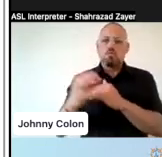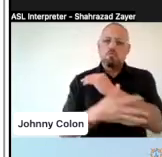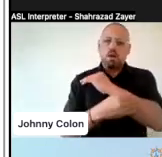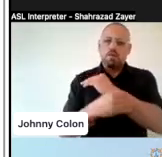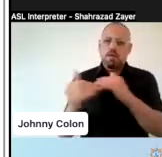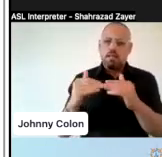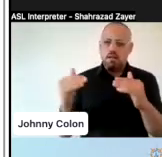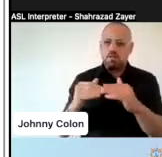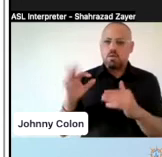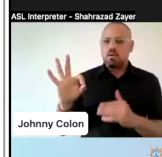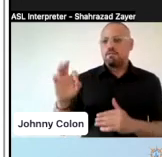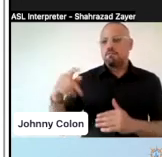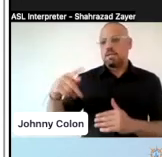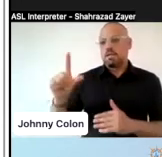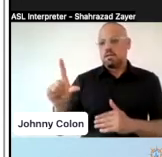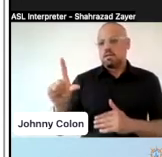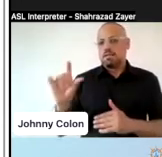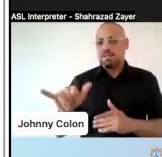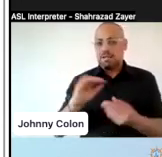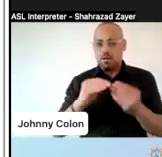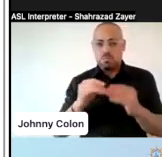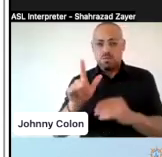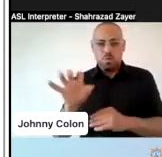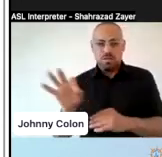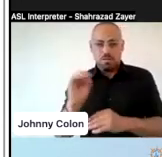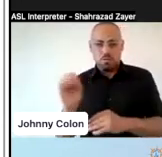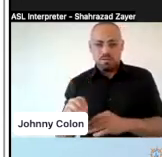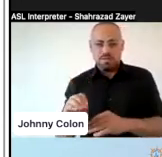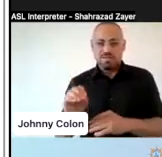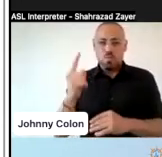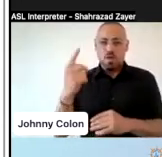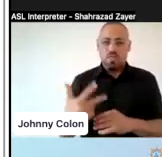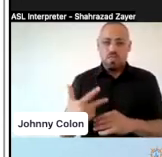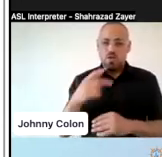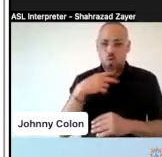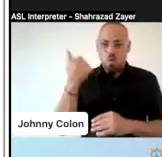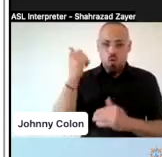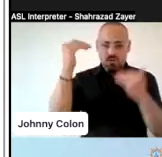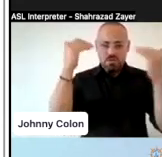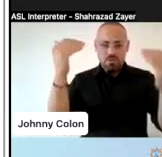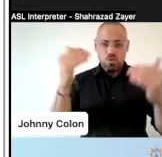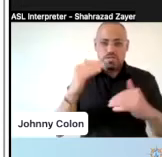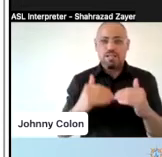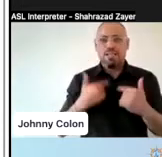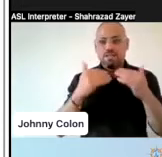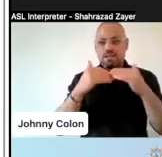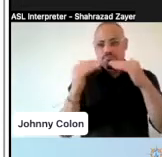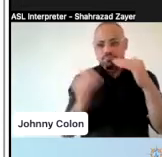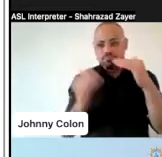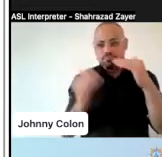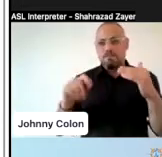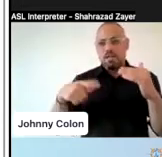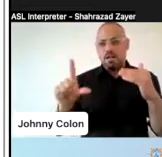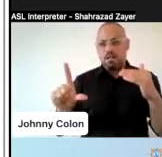that figure is 29%. So nearly 1/3 of older adults are living below